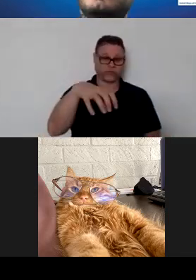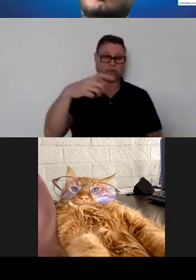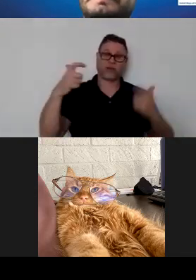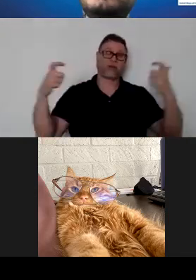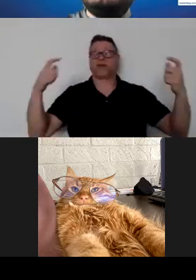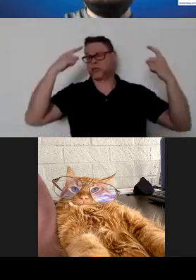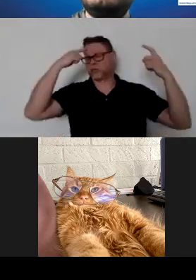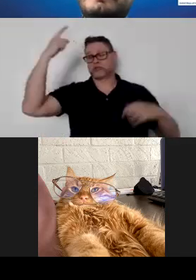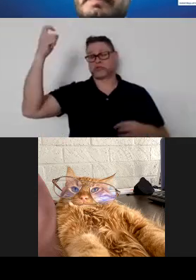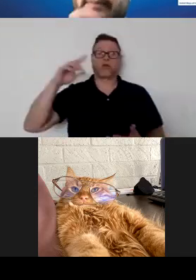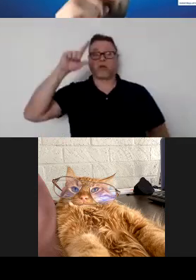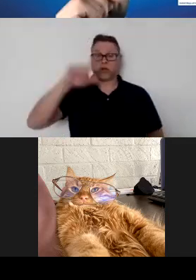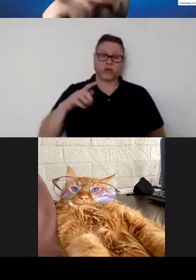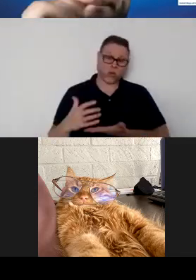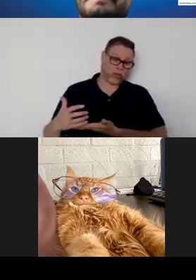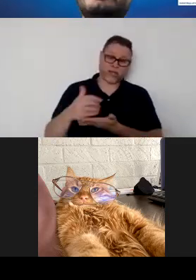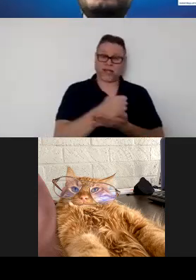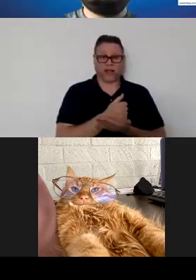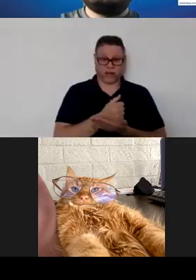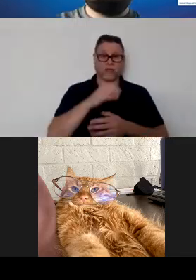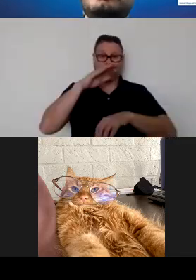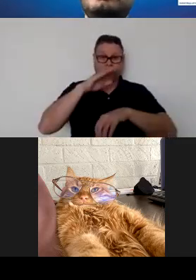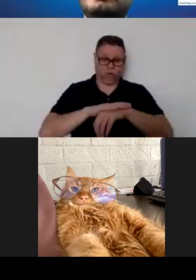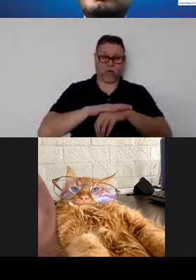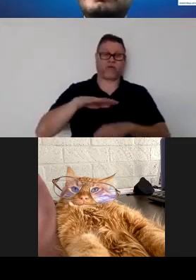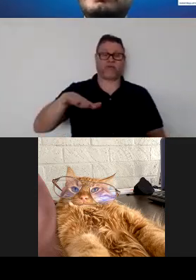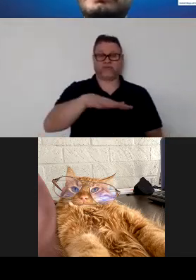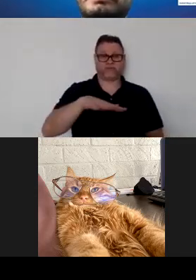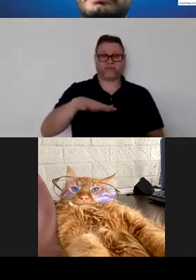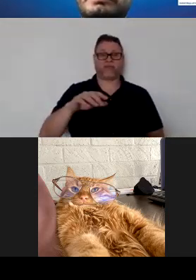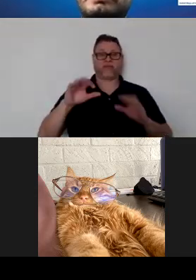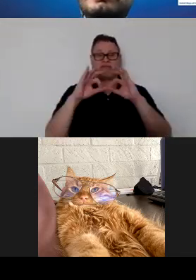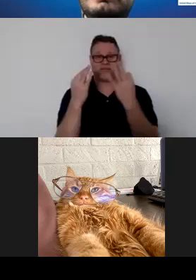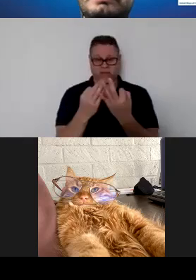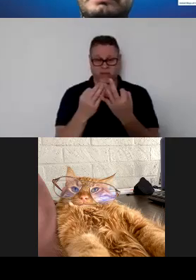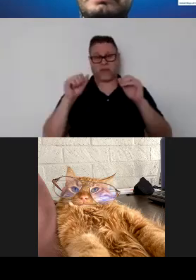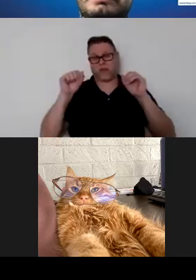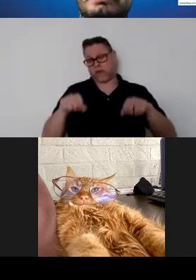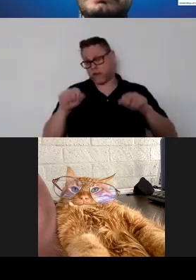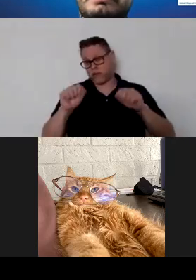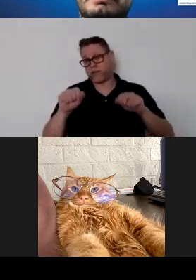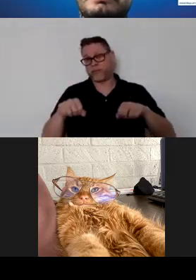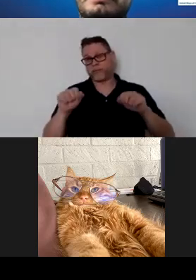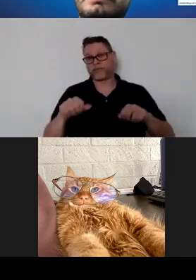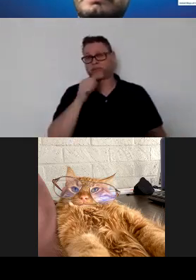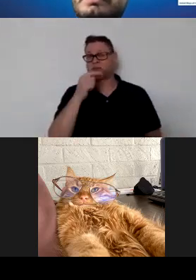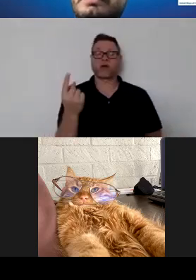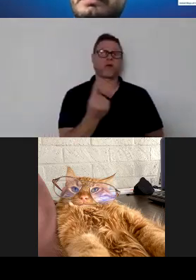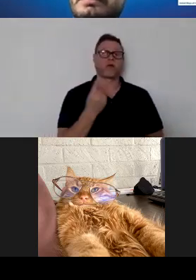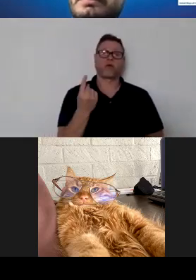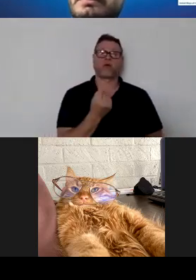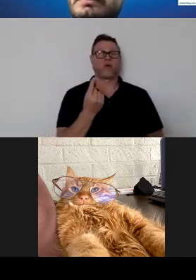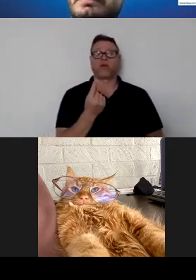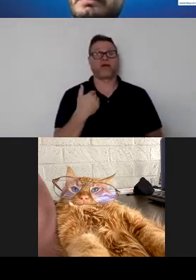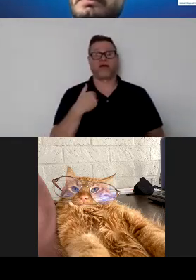to provide low-income housing on the campus as well, so that families are able to, not only,